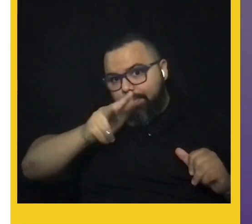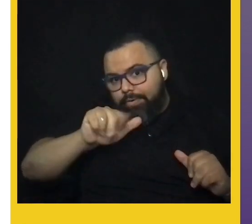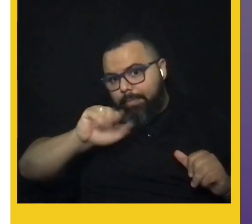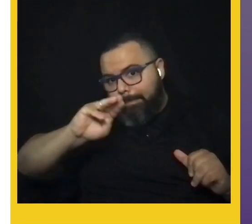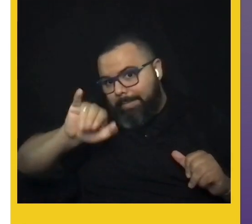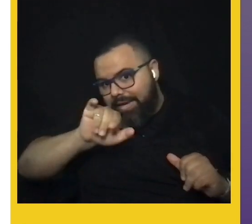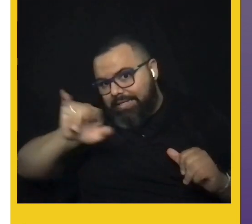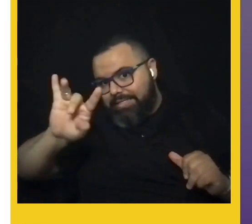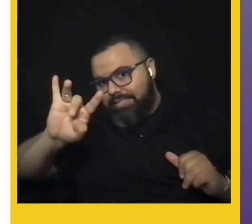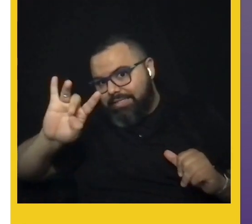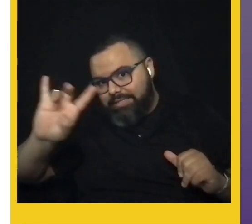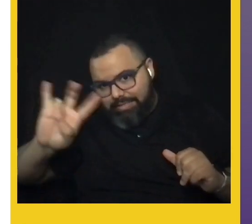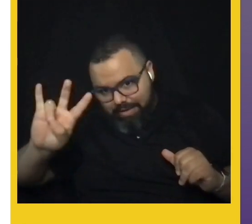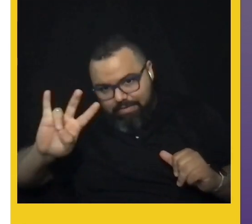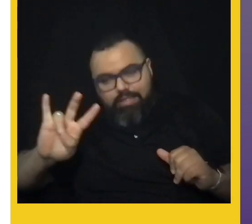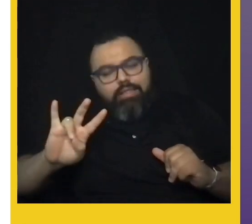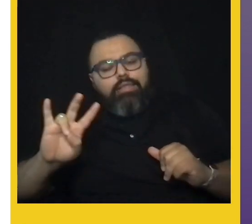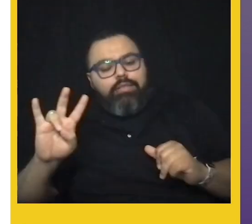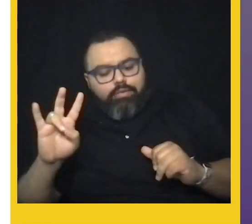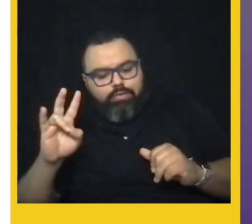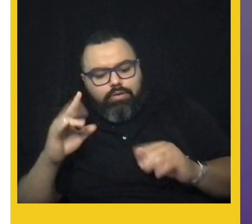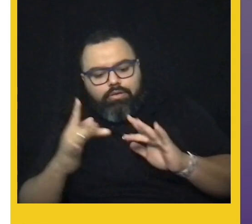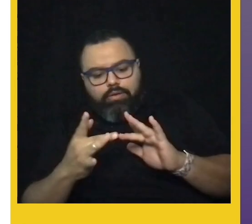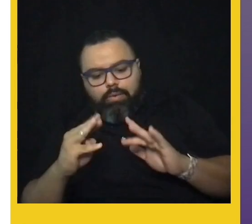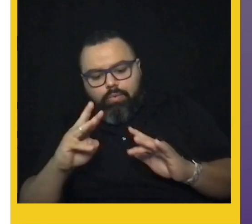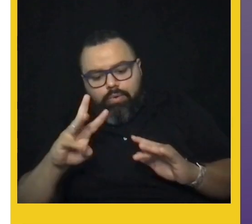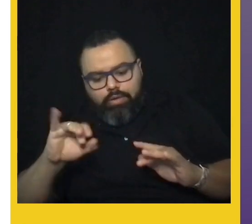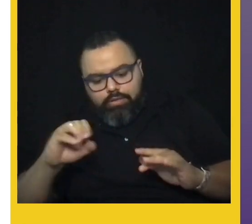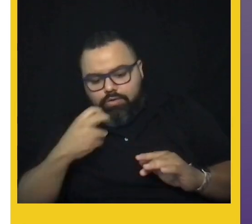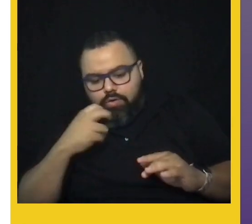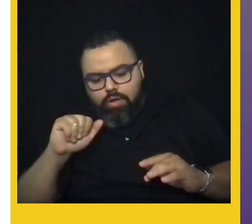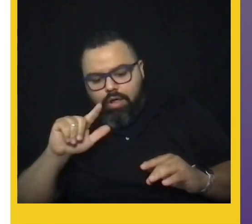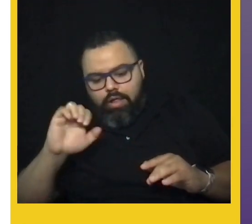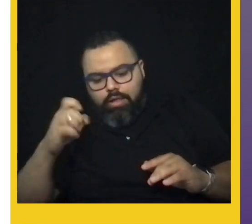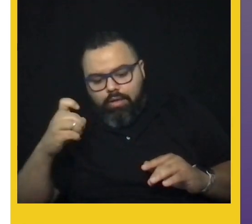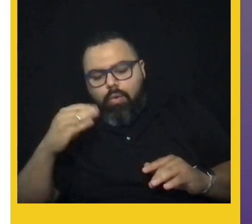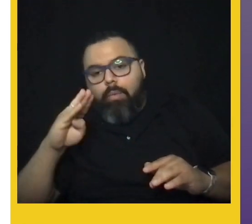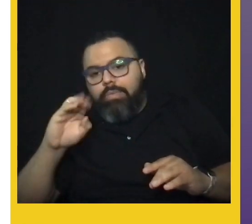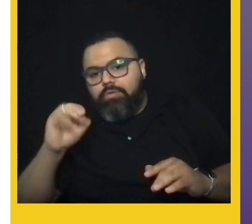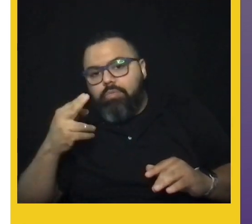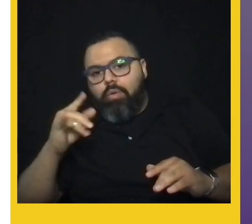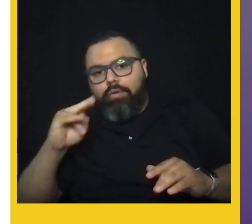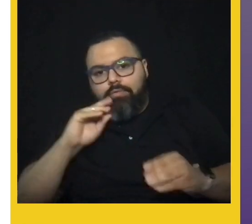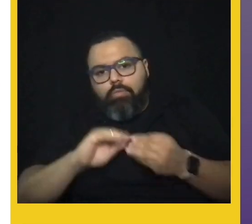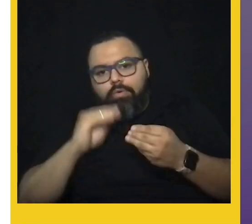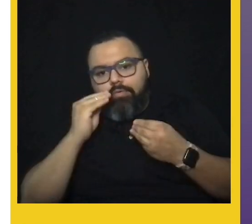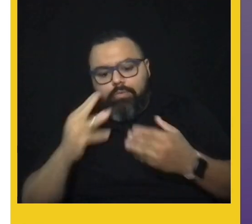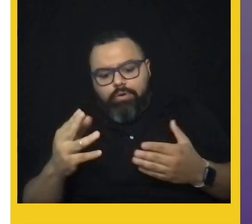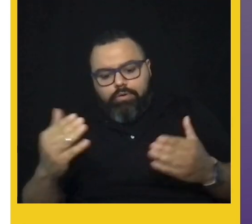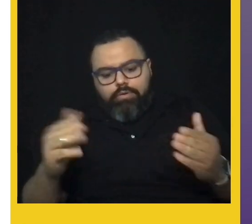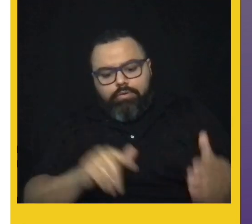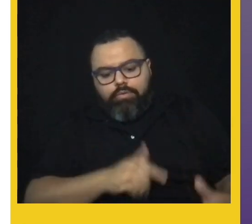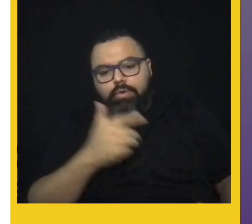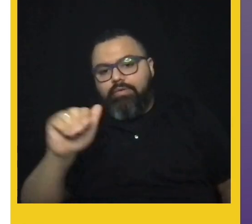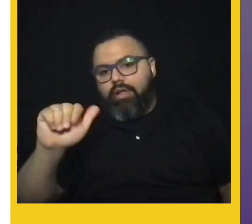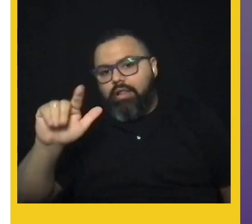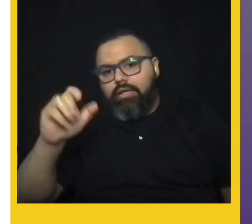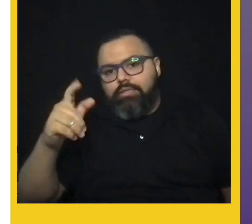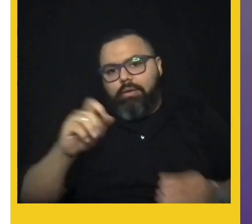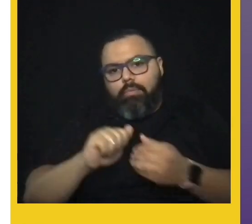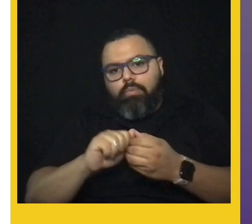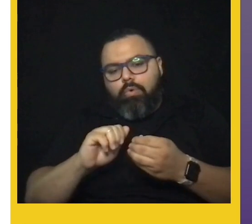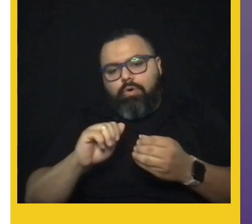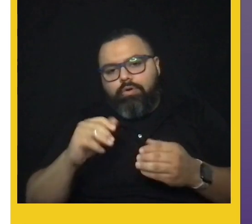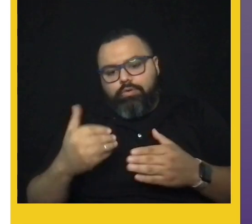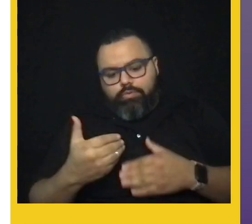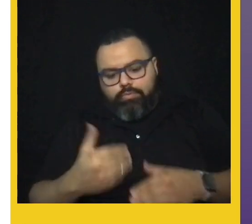May 7th in the gym. Reach out to any current Lariat team member, Ms. Willis, Coach Alex, or Ms. Boland for more information. And up next, we